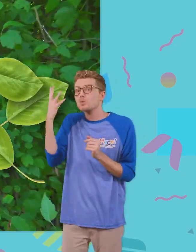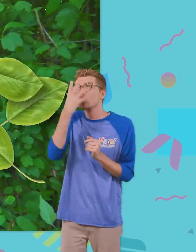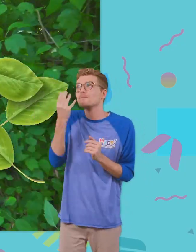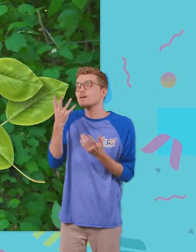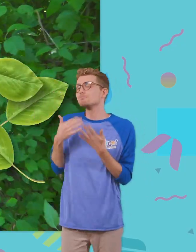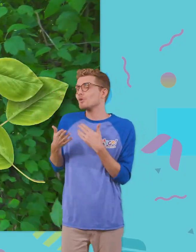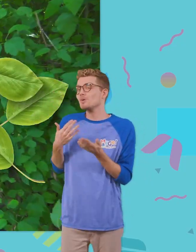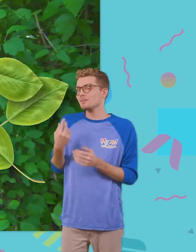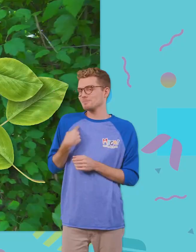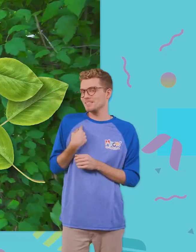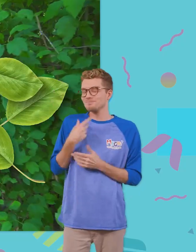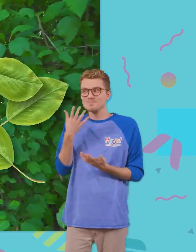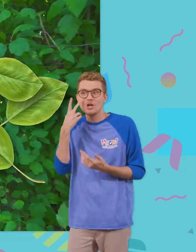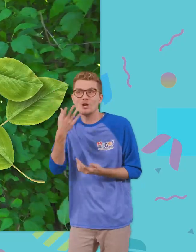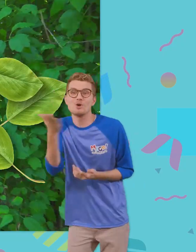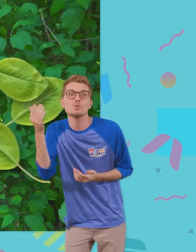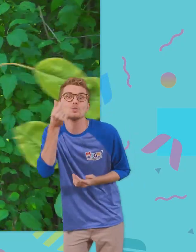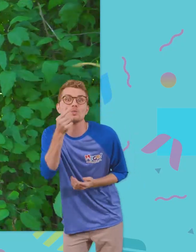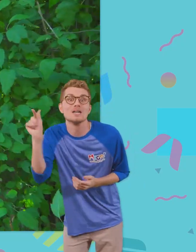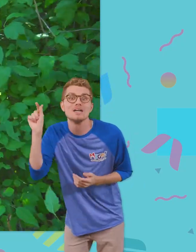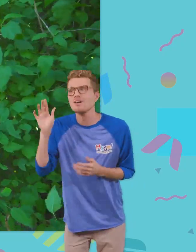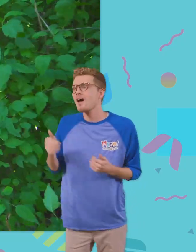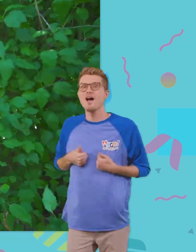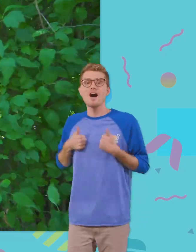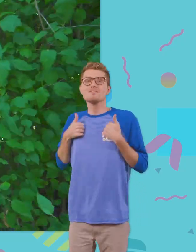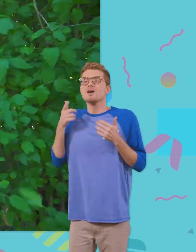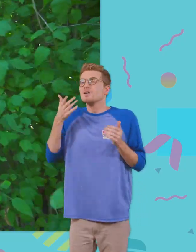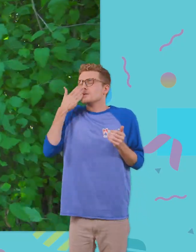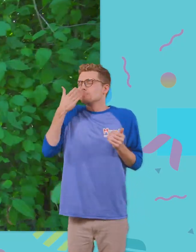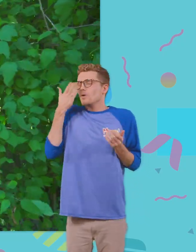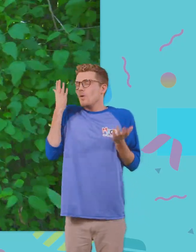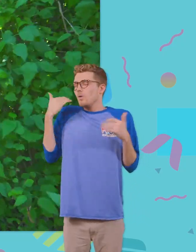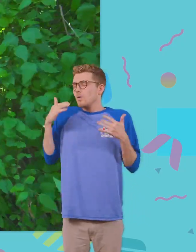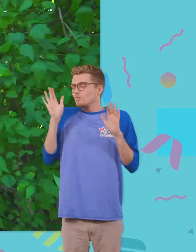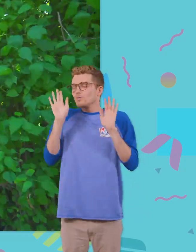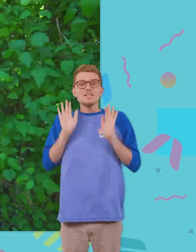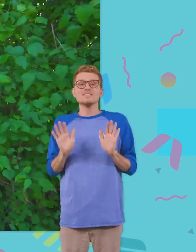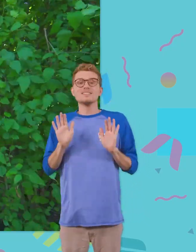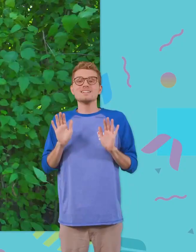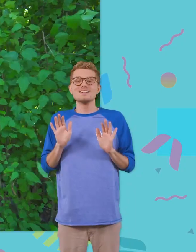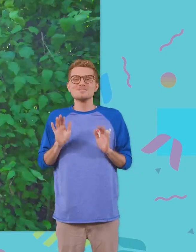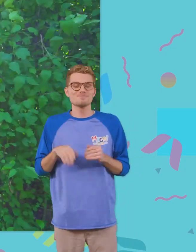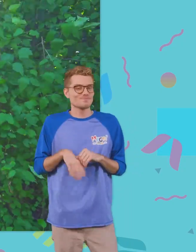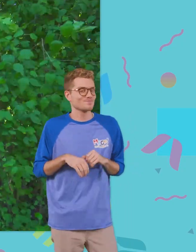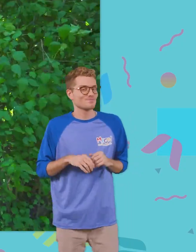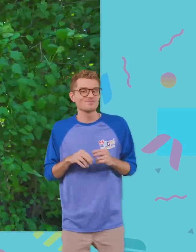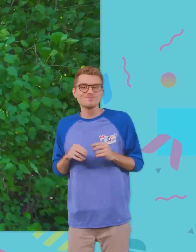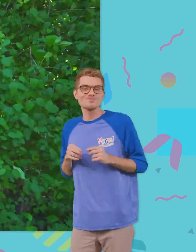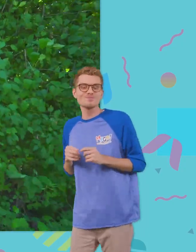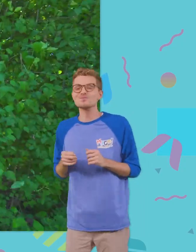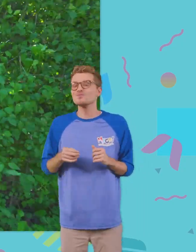so beautiful to me. Look, they're so green and alive. And they smell so